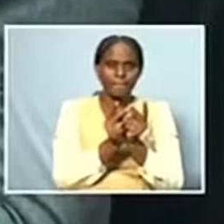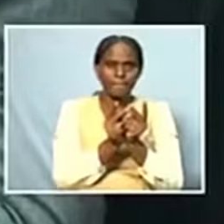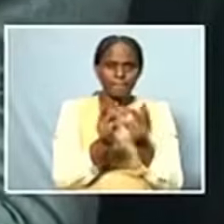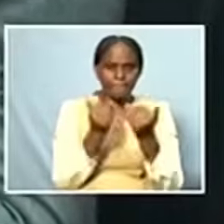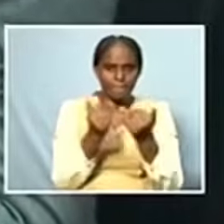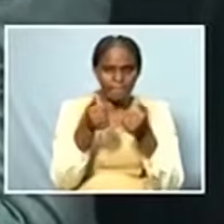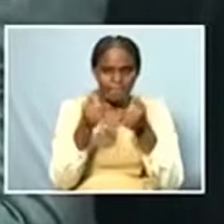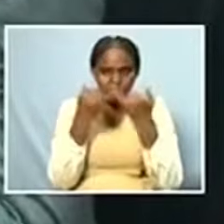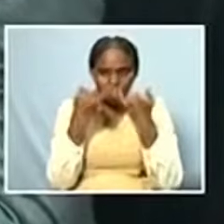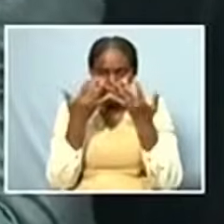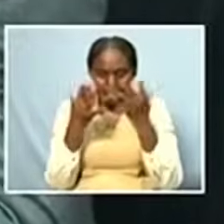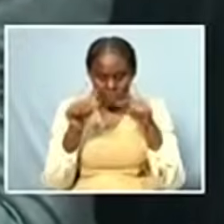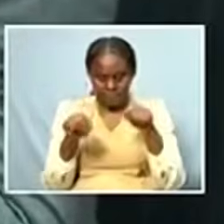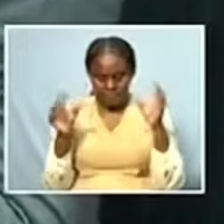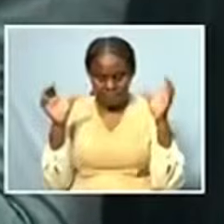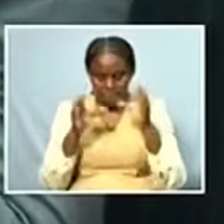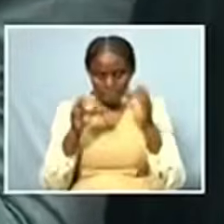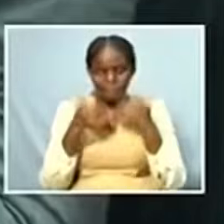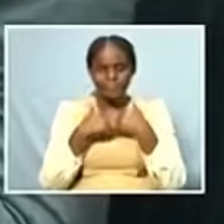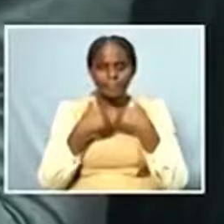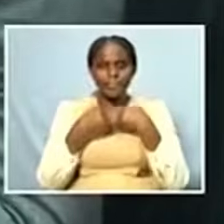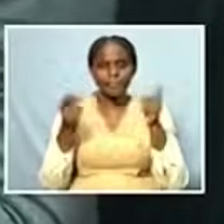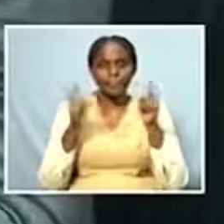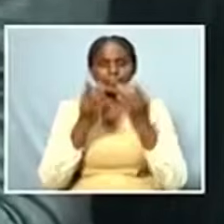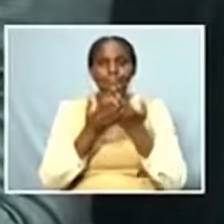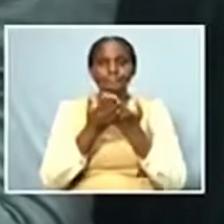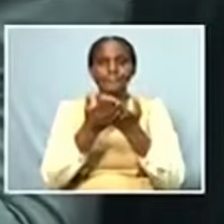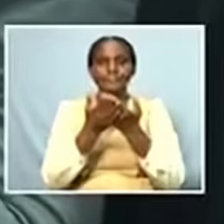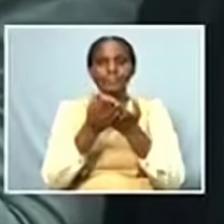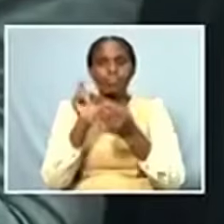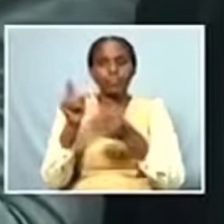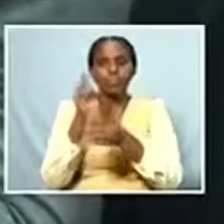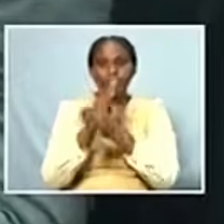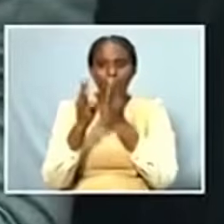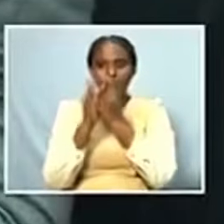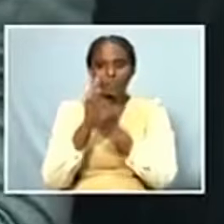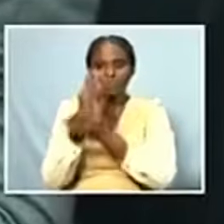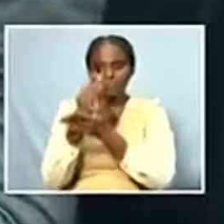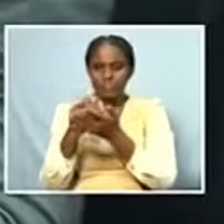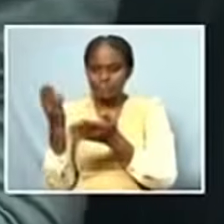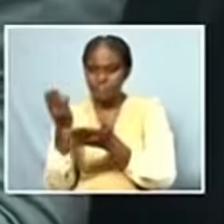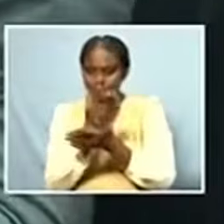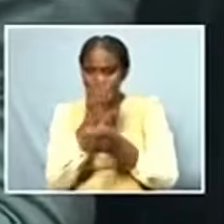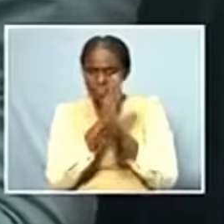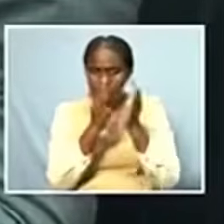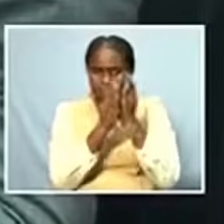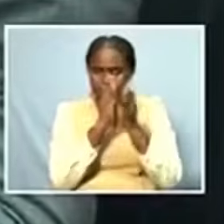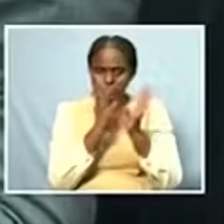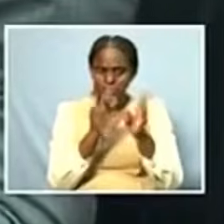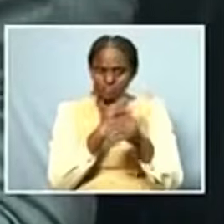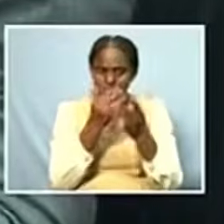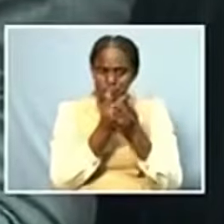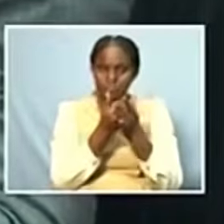Now you are telling this committee that on a submission, the contractors, some of these contractors were,